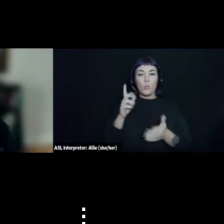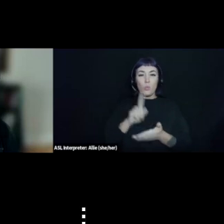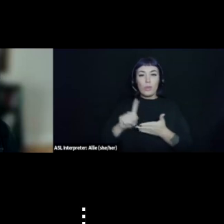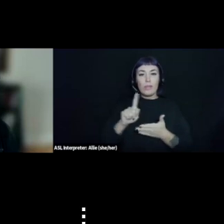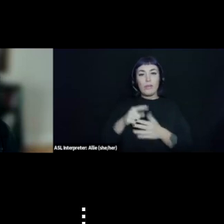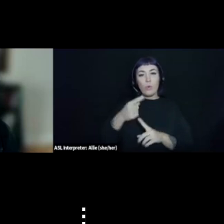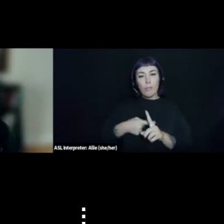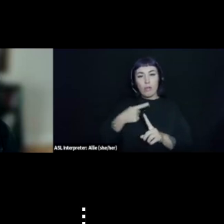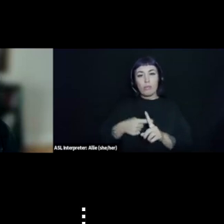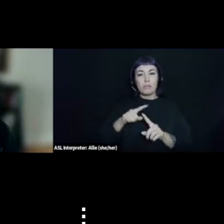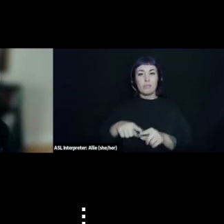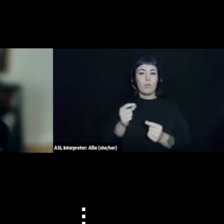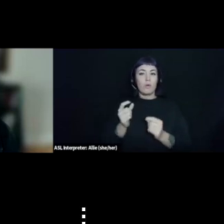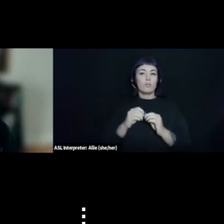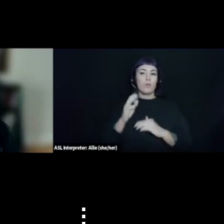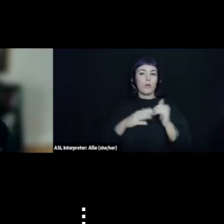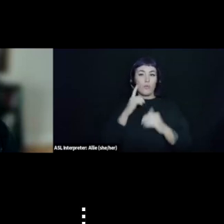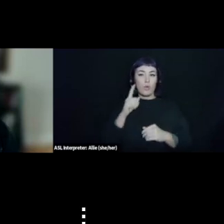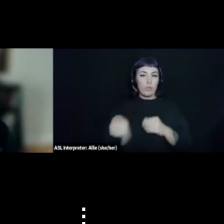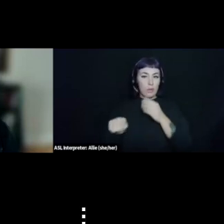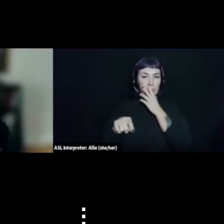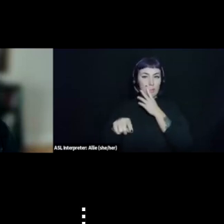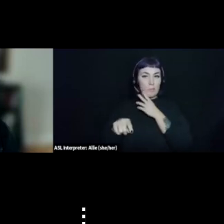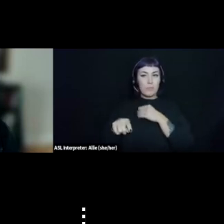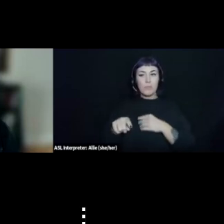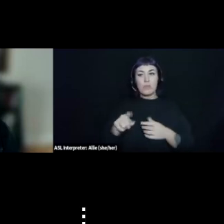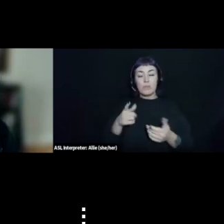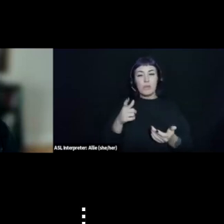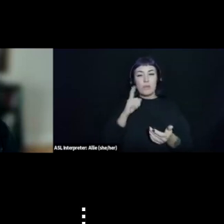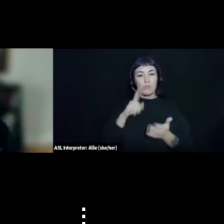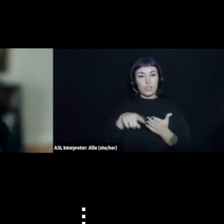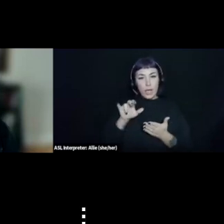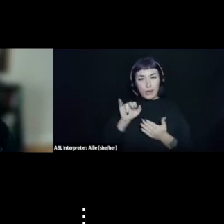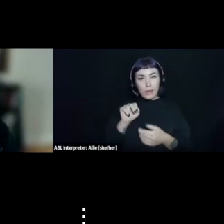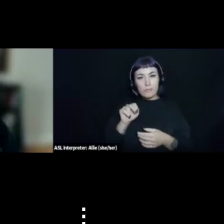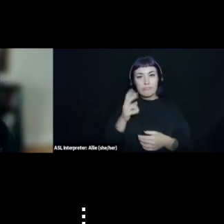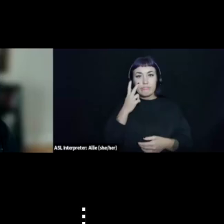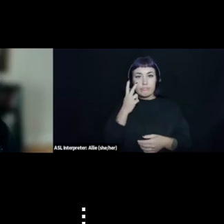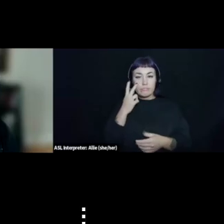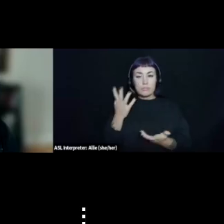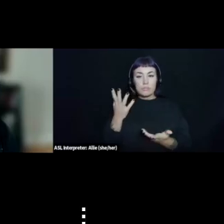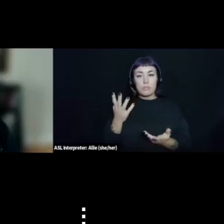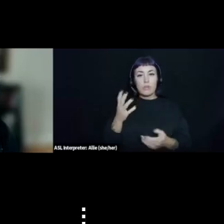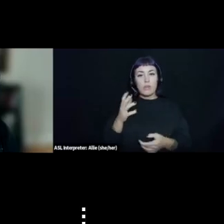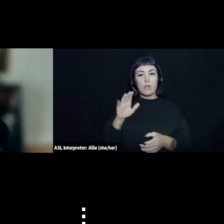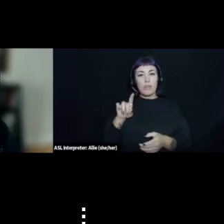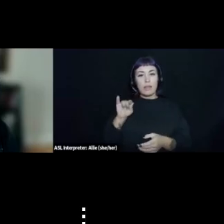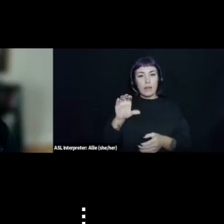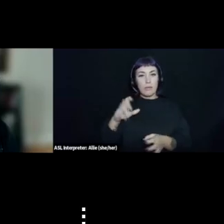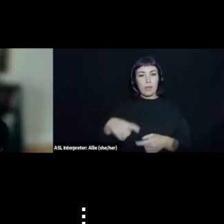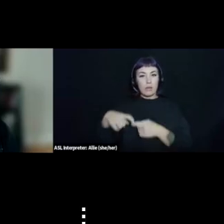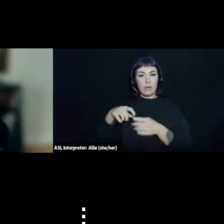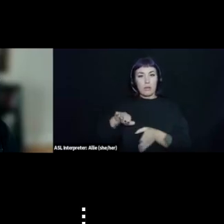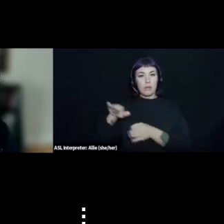monthly, depending on what's more comfortable for them, a certain check-in where they either put their dynamic aside or simply agree